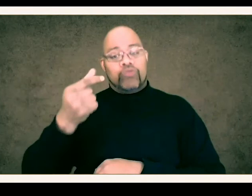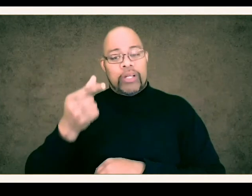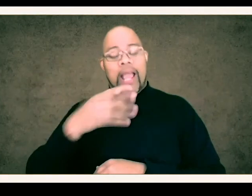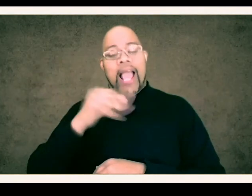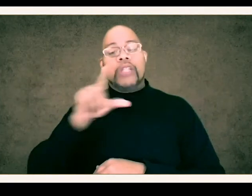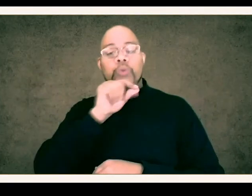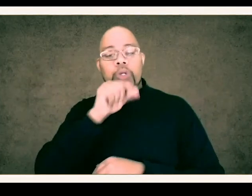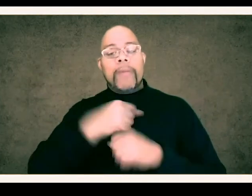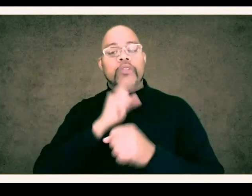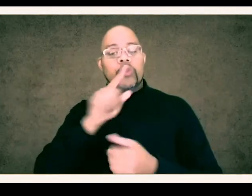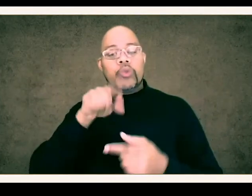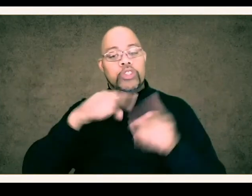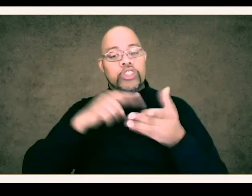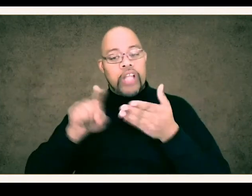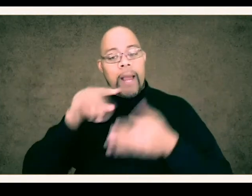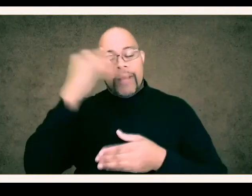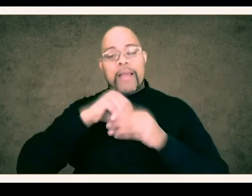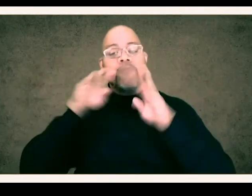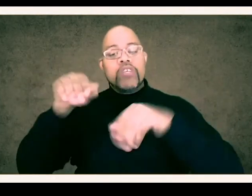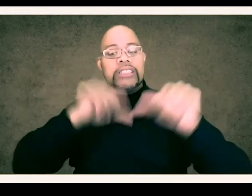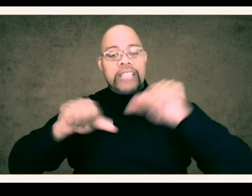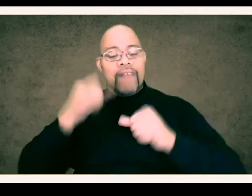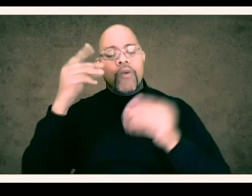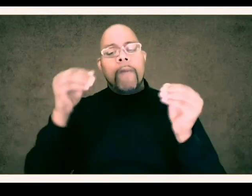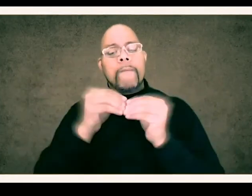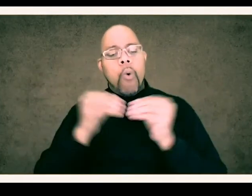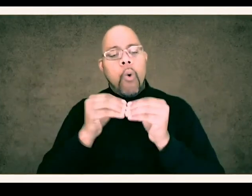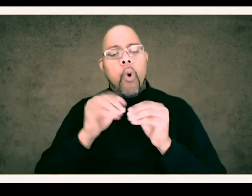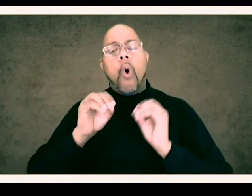Twitter. And make sure you check out Black and Marine Science